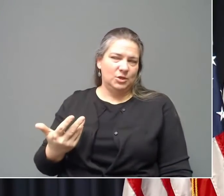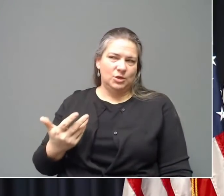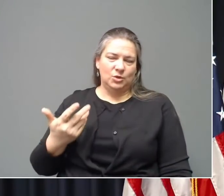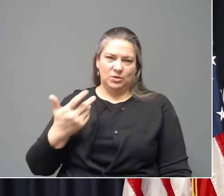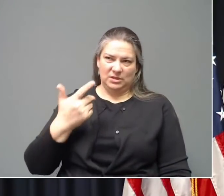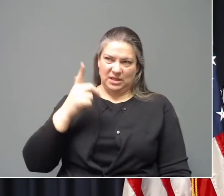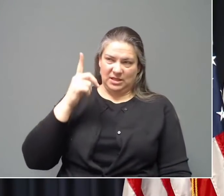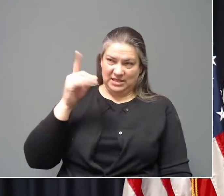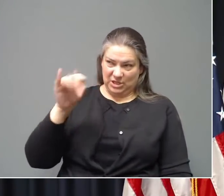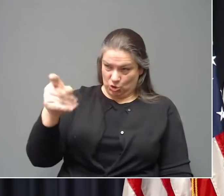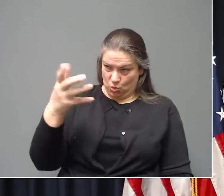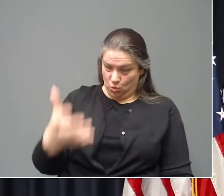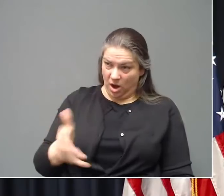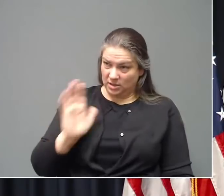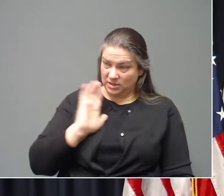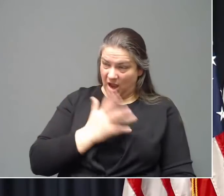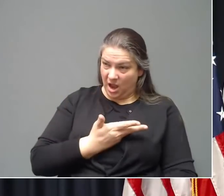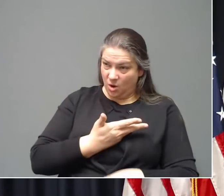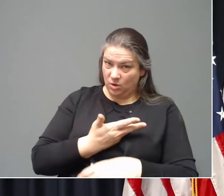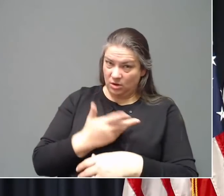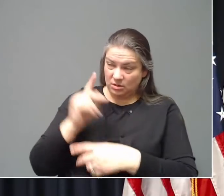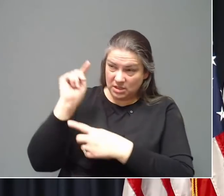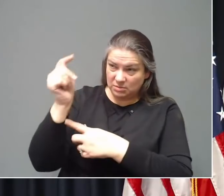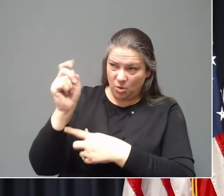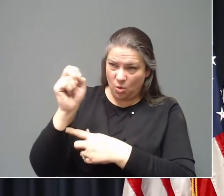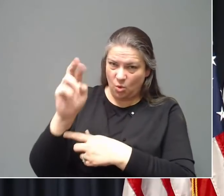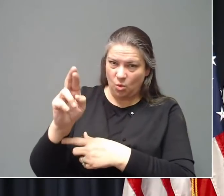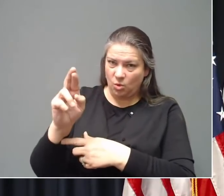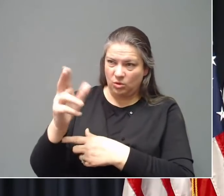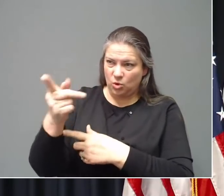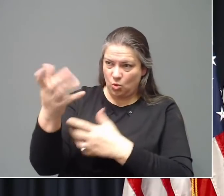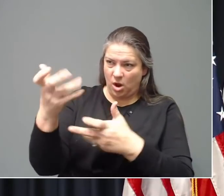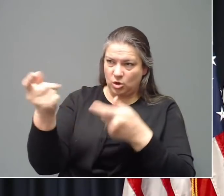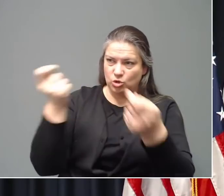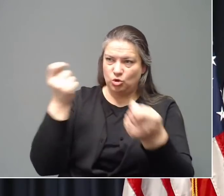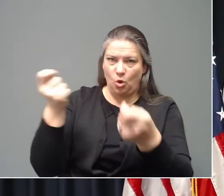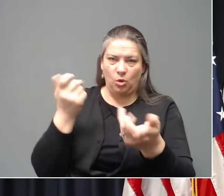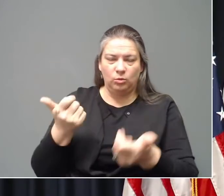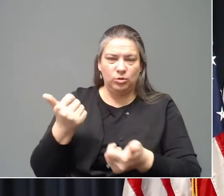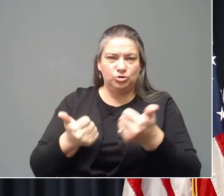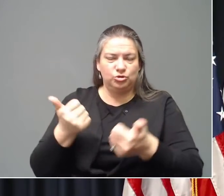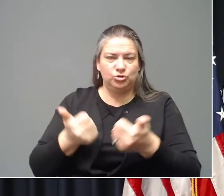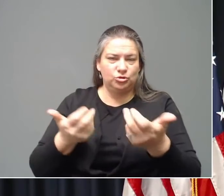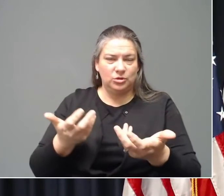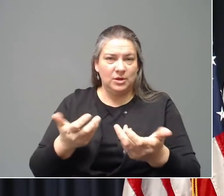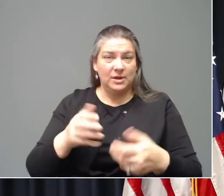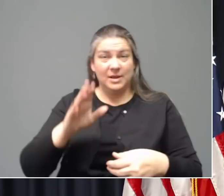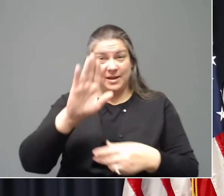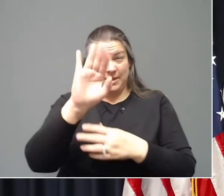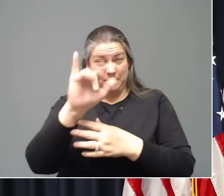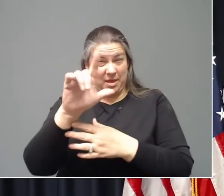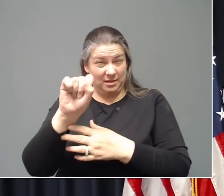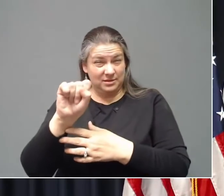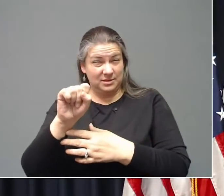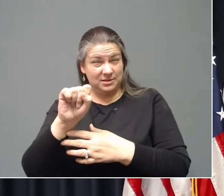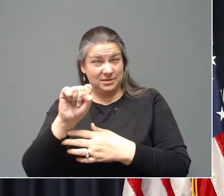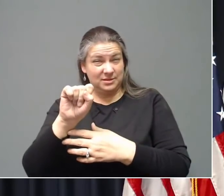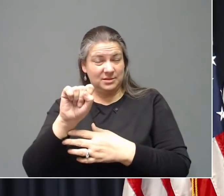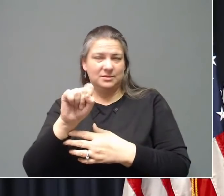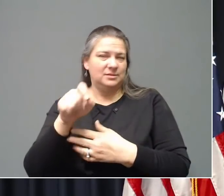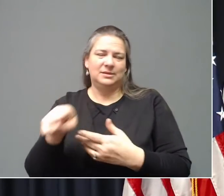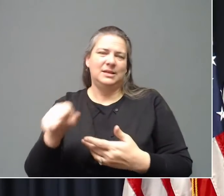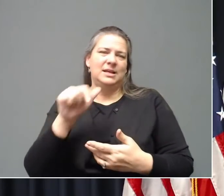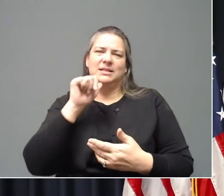want consultation or just control? The bills that we're talking about are unconstitutional